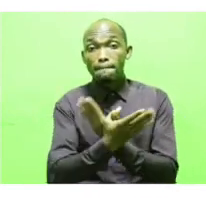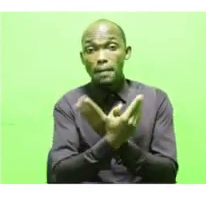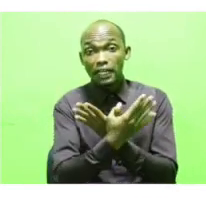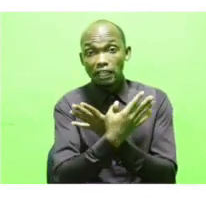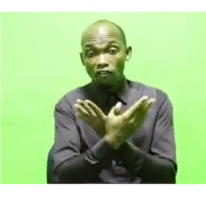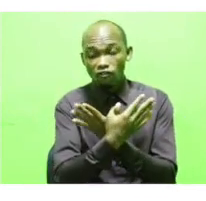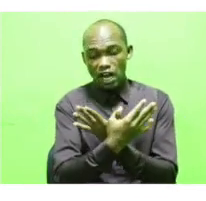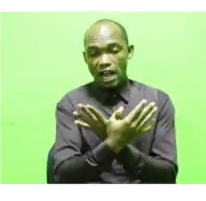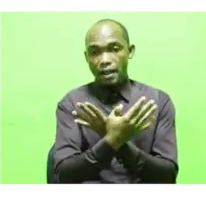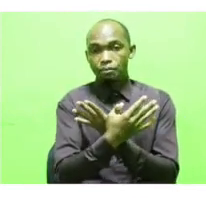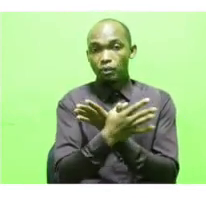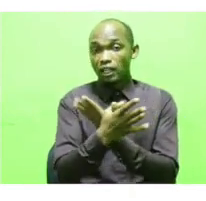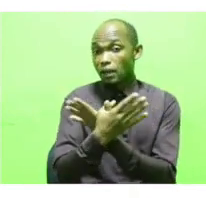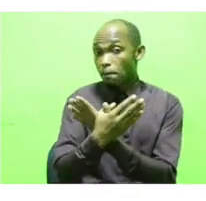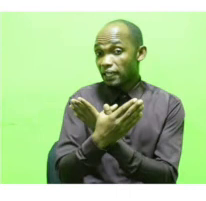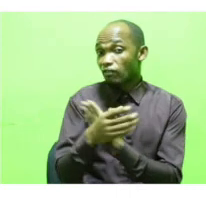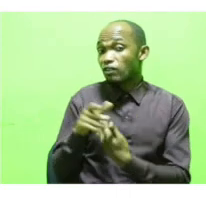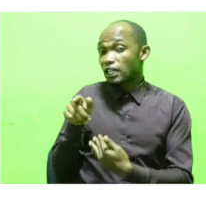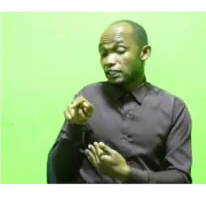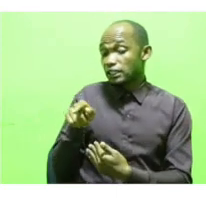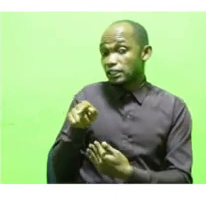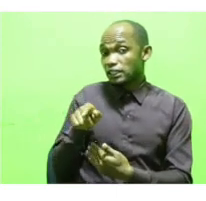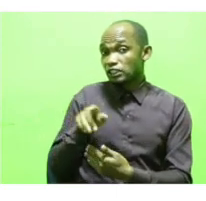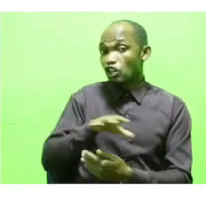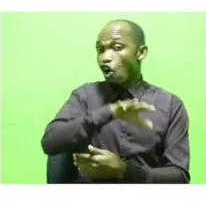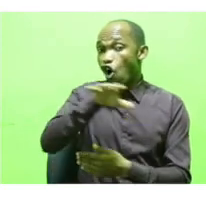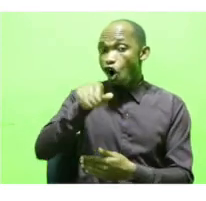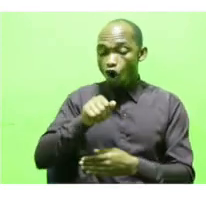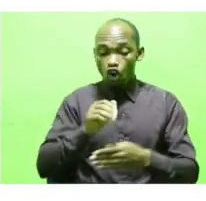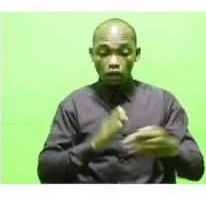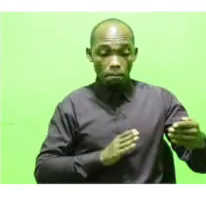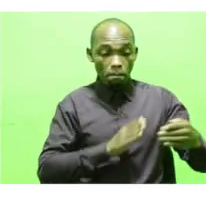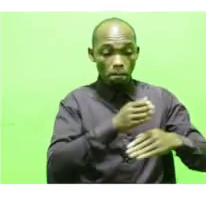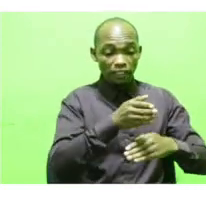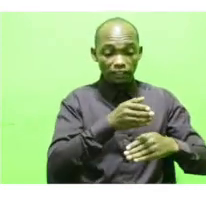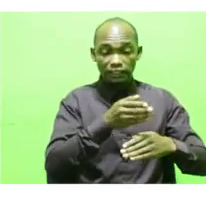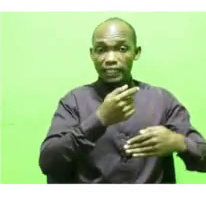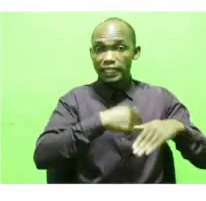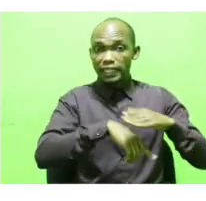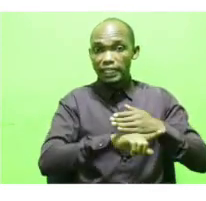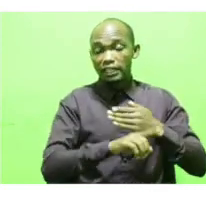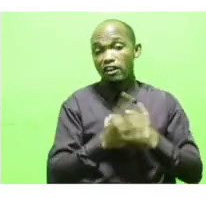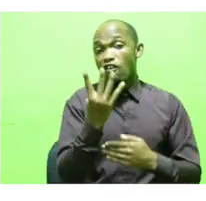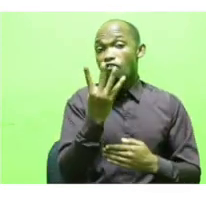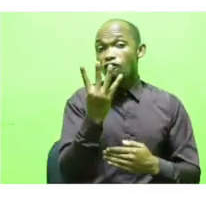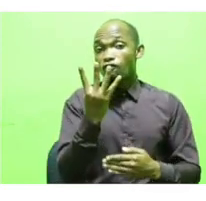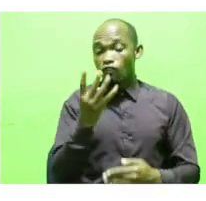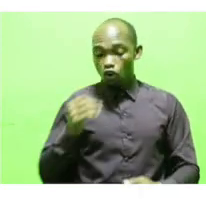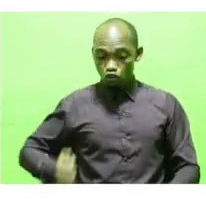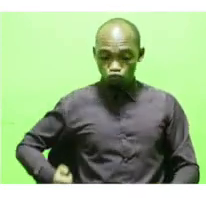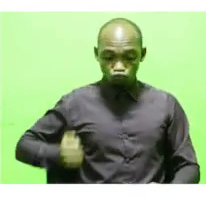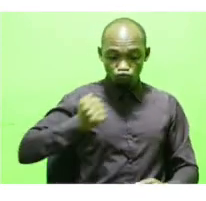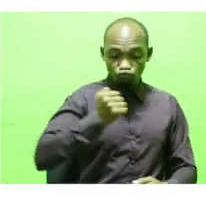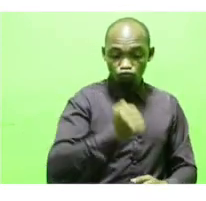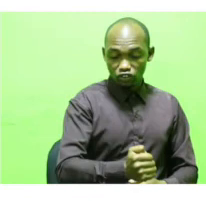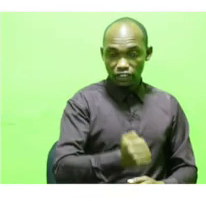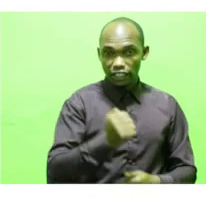butterfly, the fly, the normal fly, the butterfly, all undergo